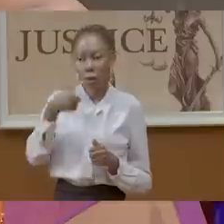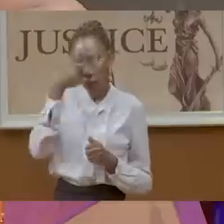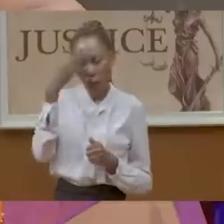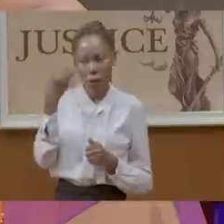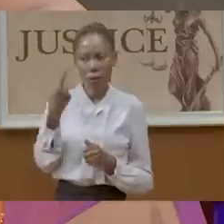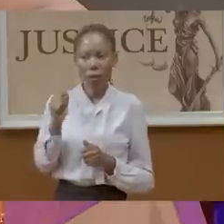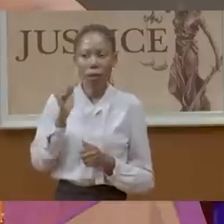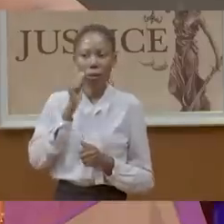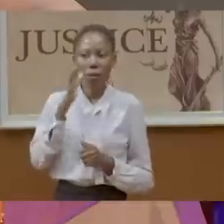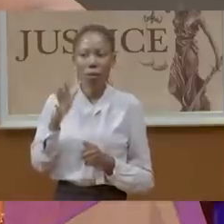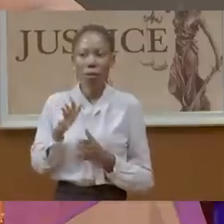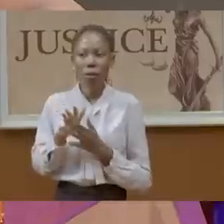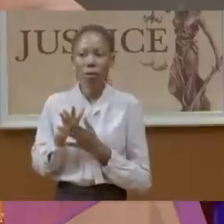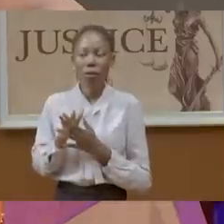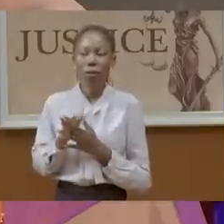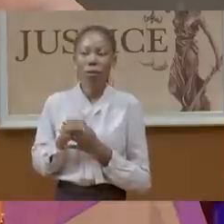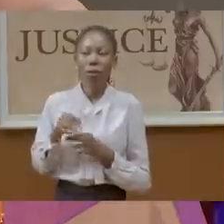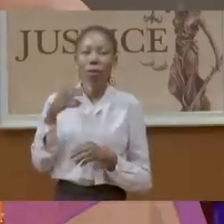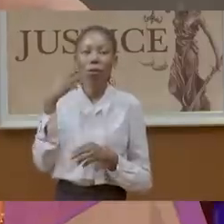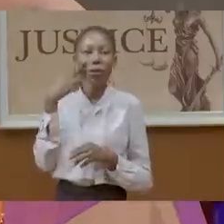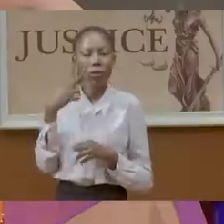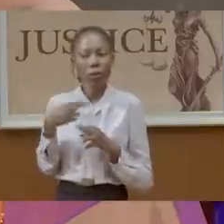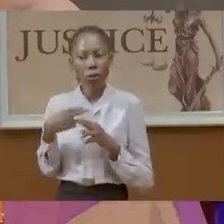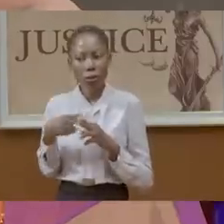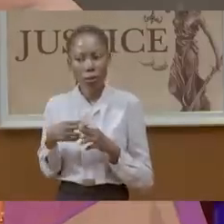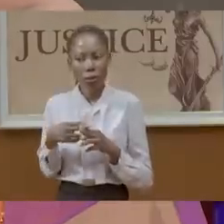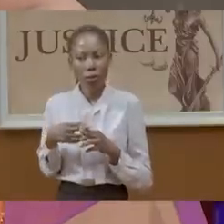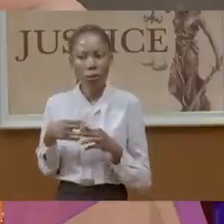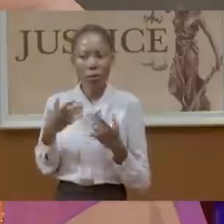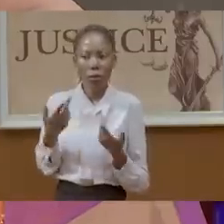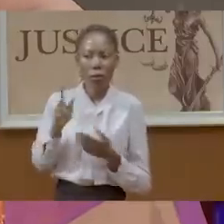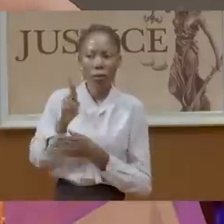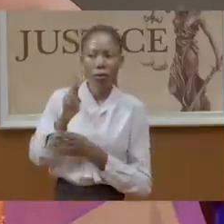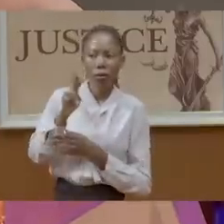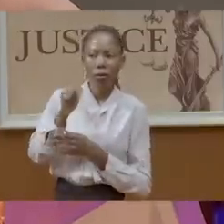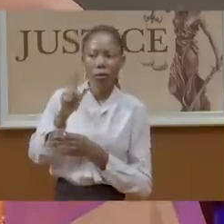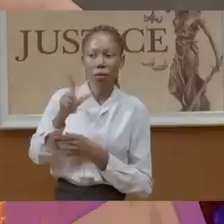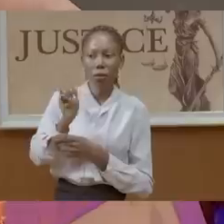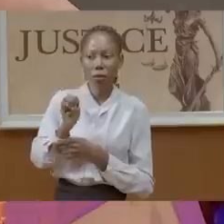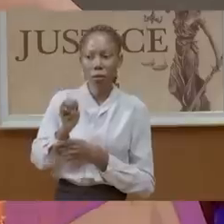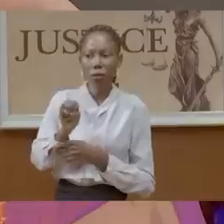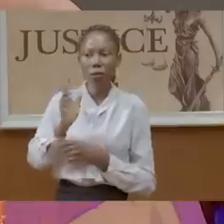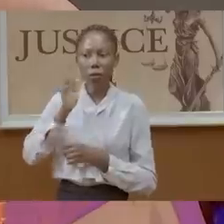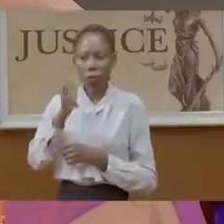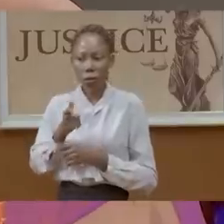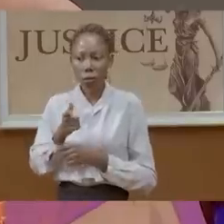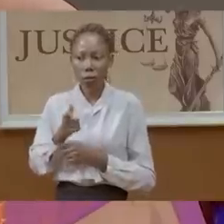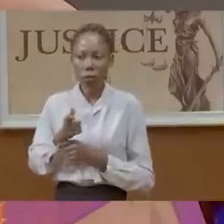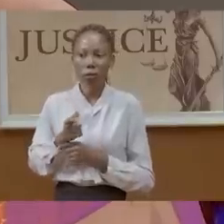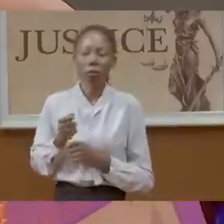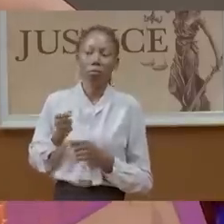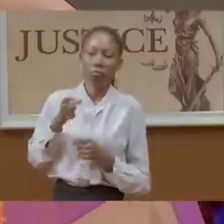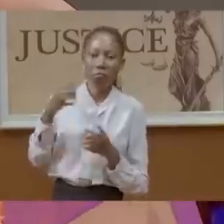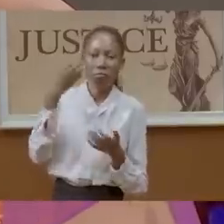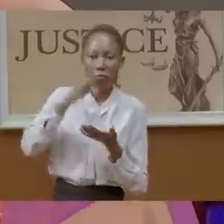woman. She's named Huremu Ogbeta, who I later, with evidence, had an